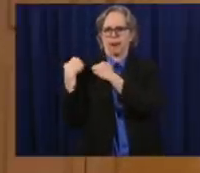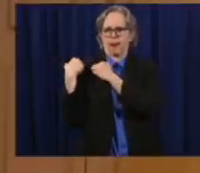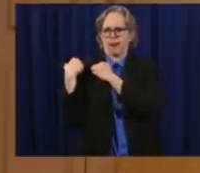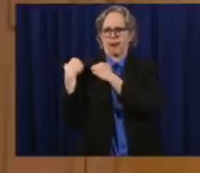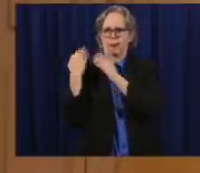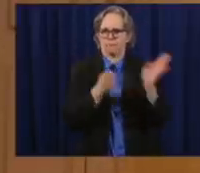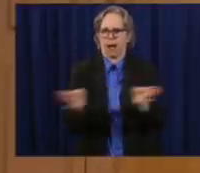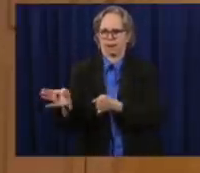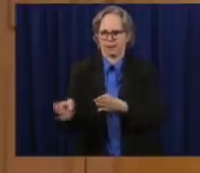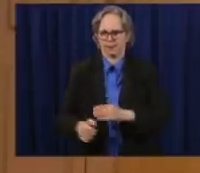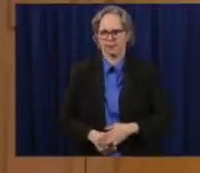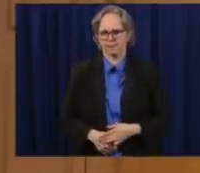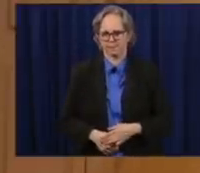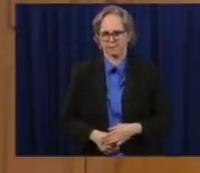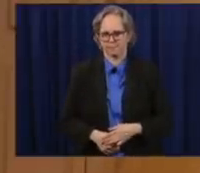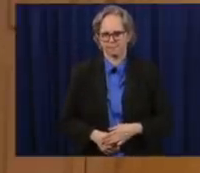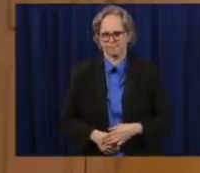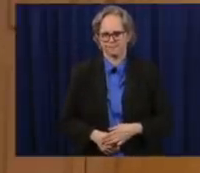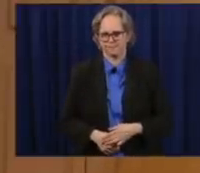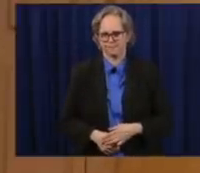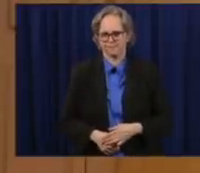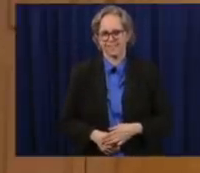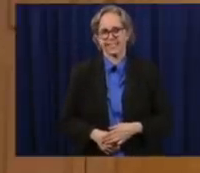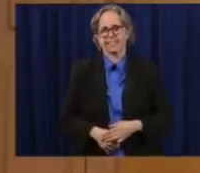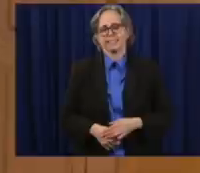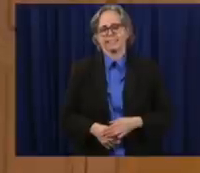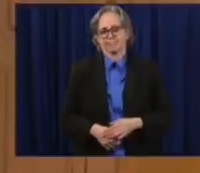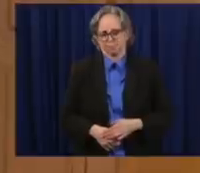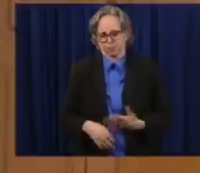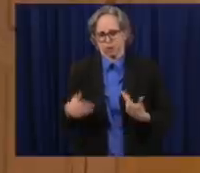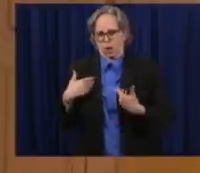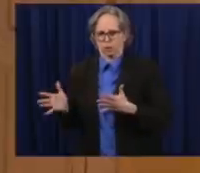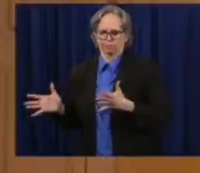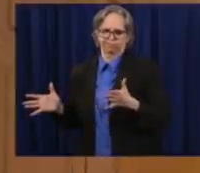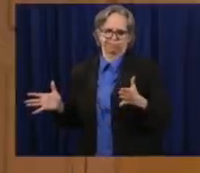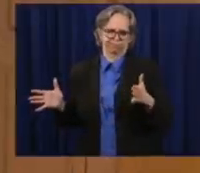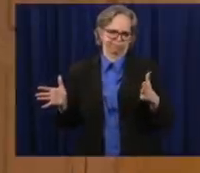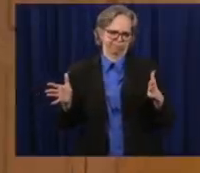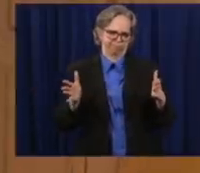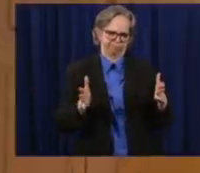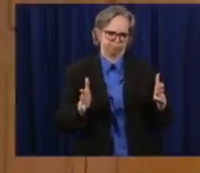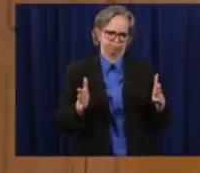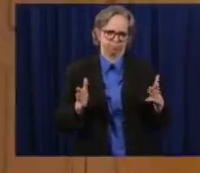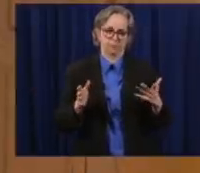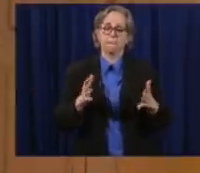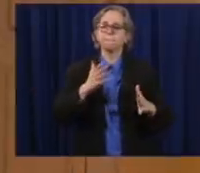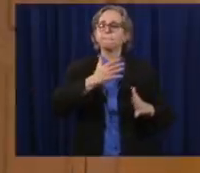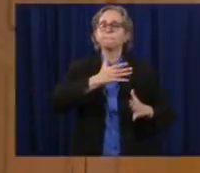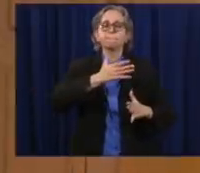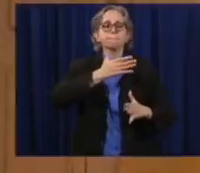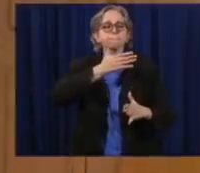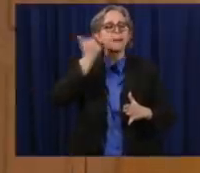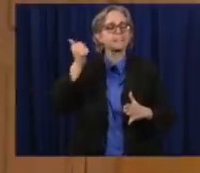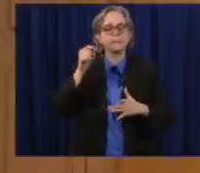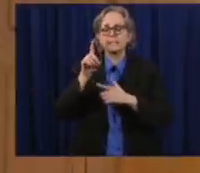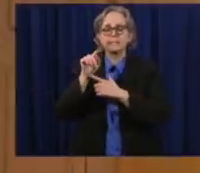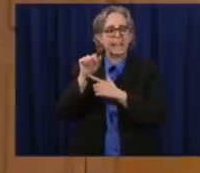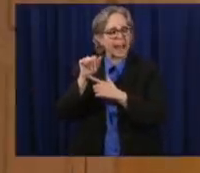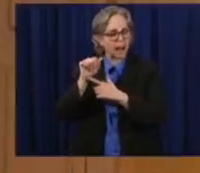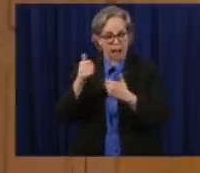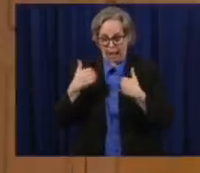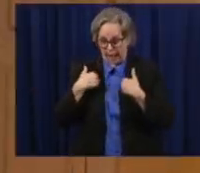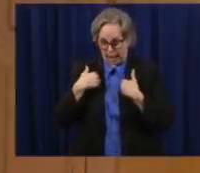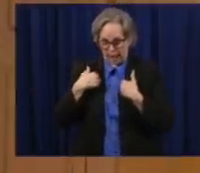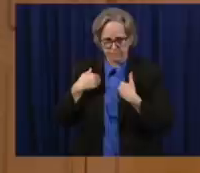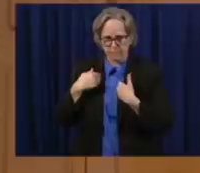way, and where we try to look at the best data that we have. I'd love to have tons more testing. I'm working